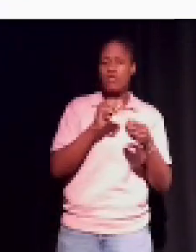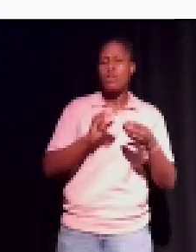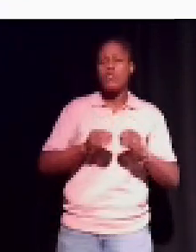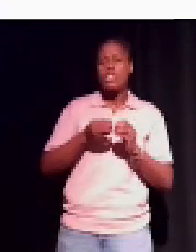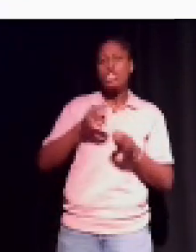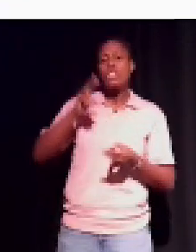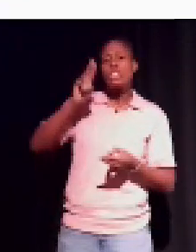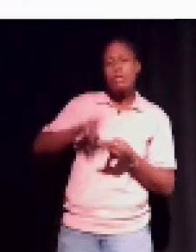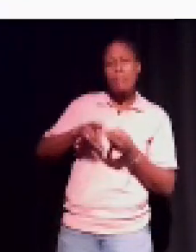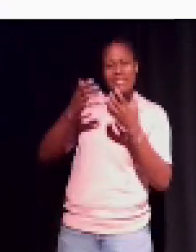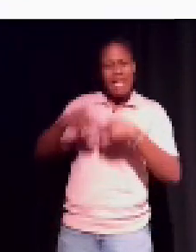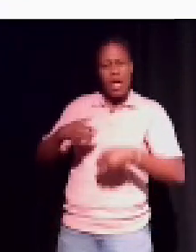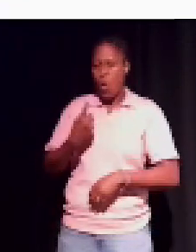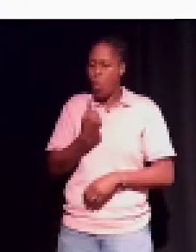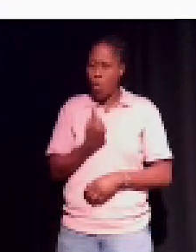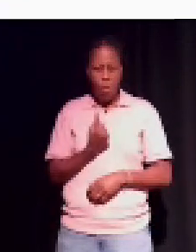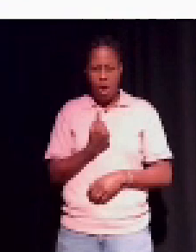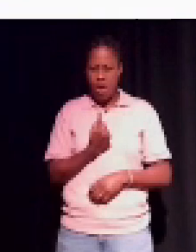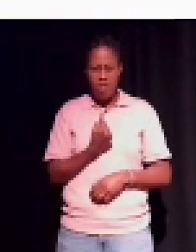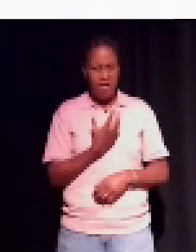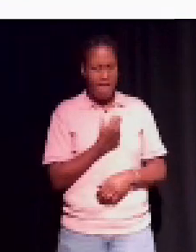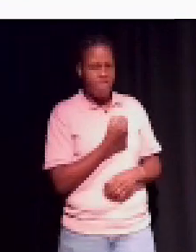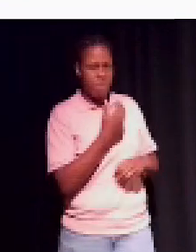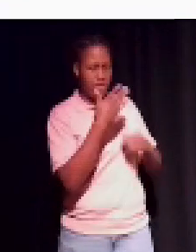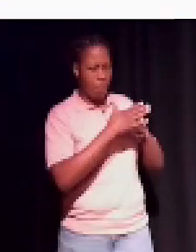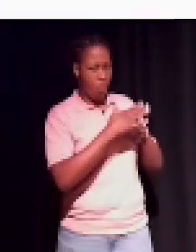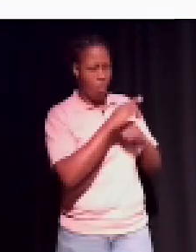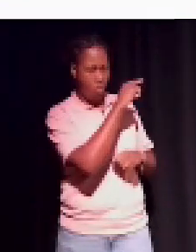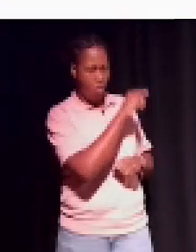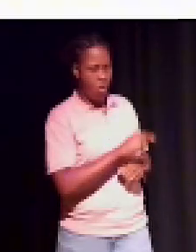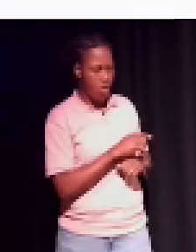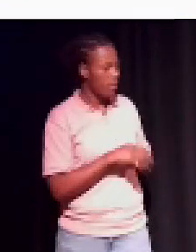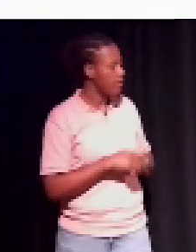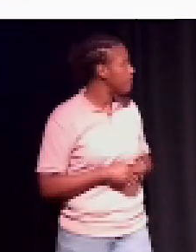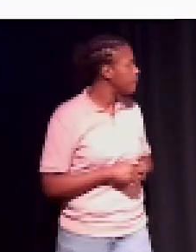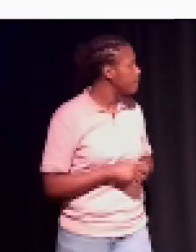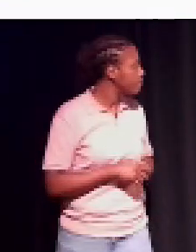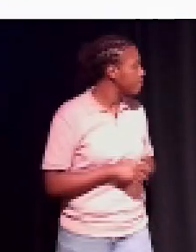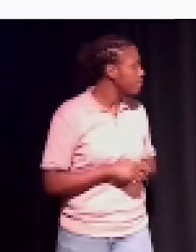thought of this. These are a few of the others out there doing the same thing. So